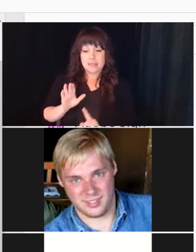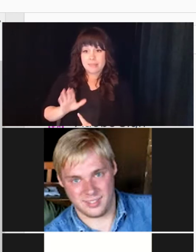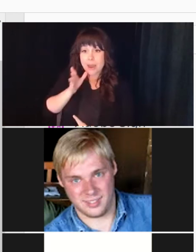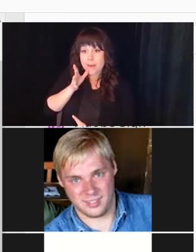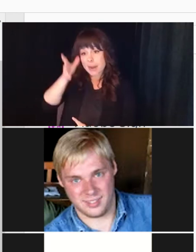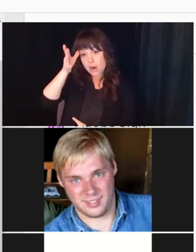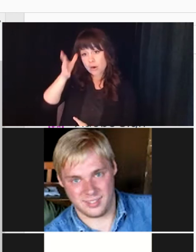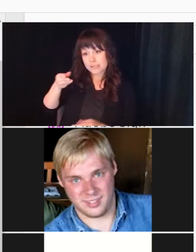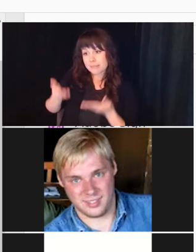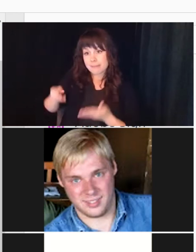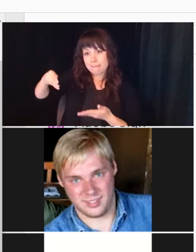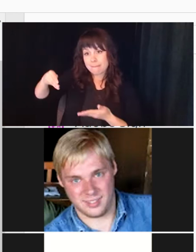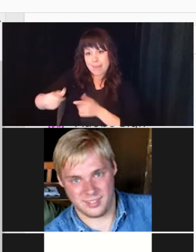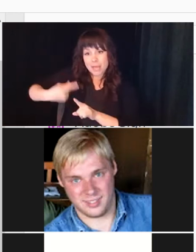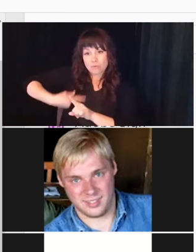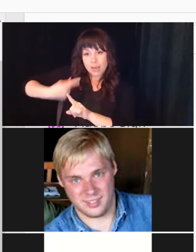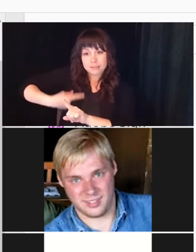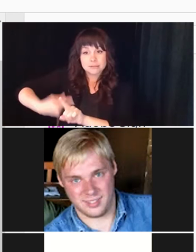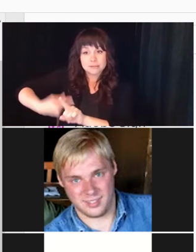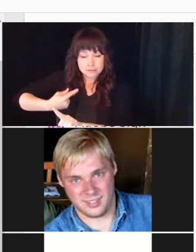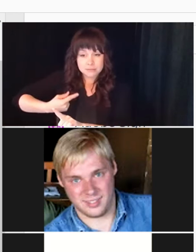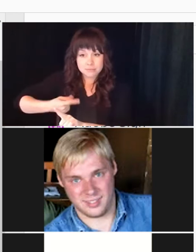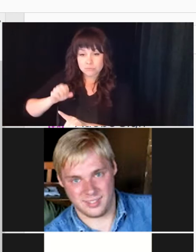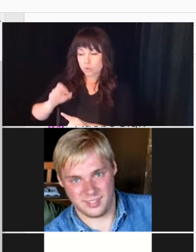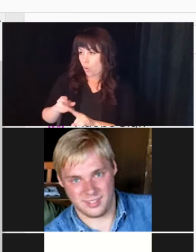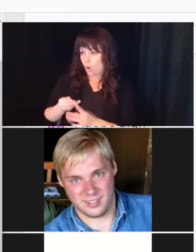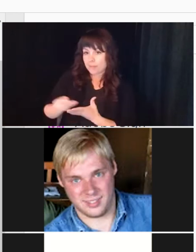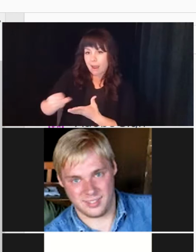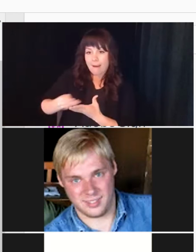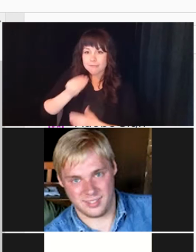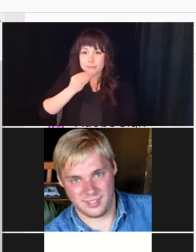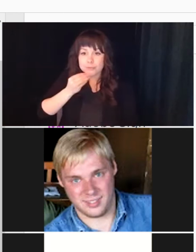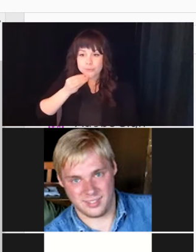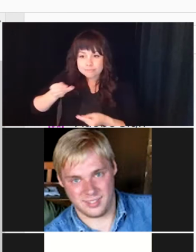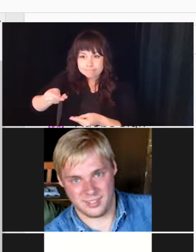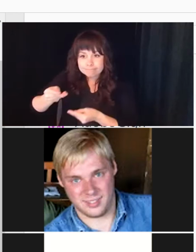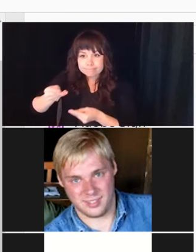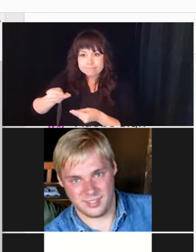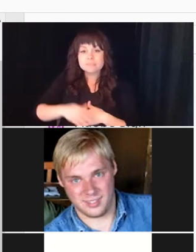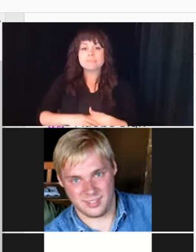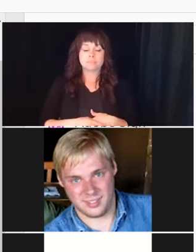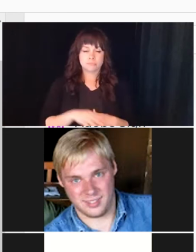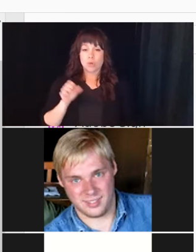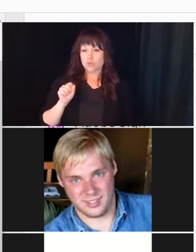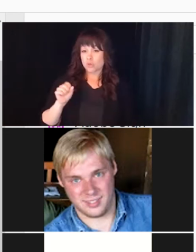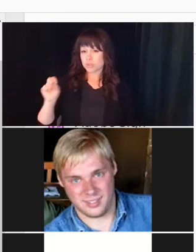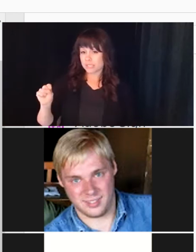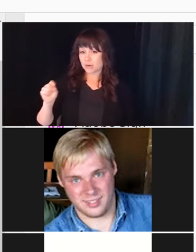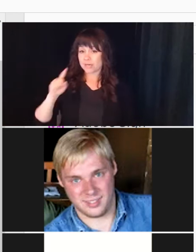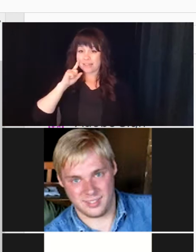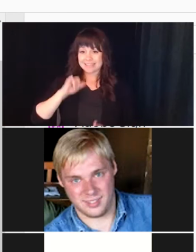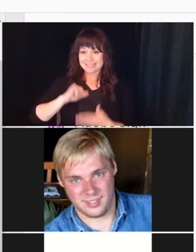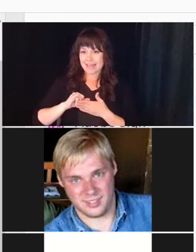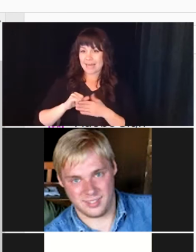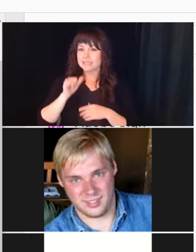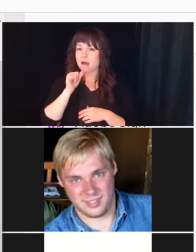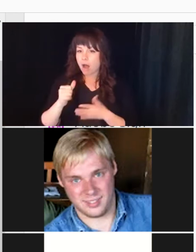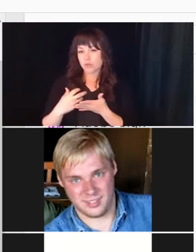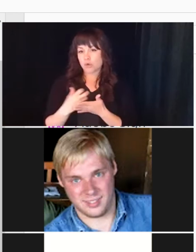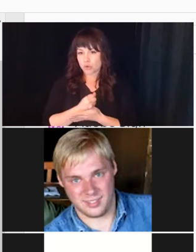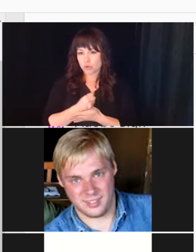rent or buying their food for them. Social Security considers that a form of unearned income